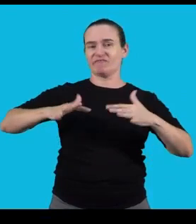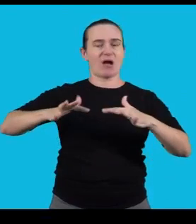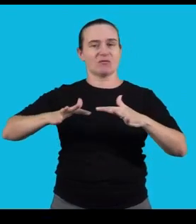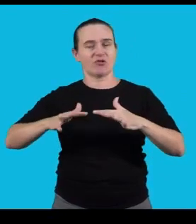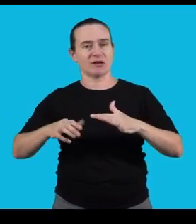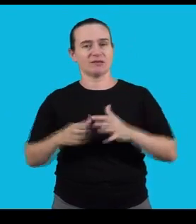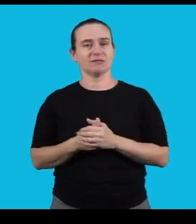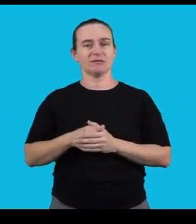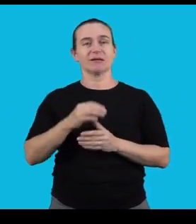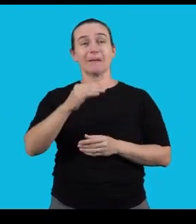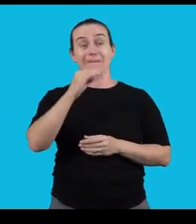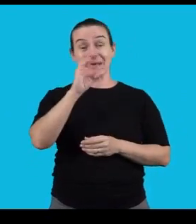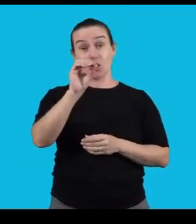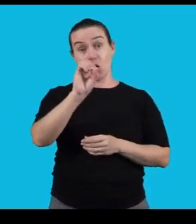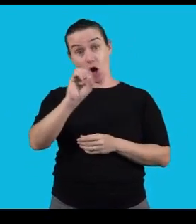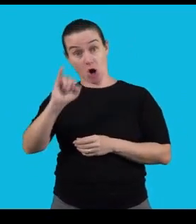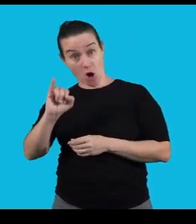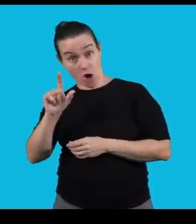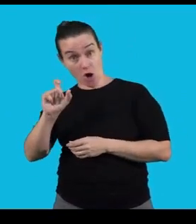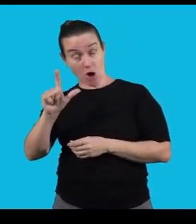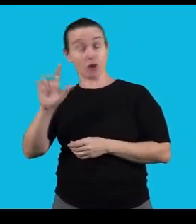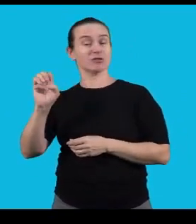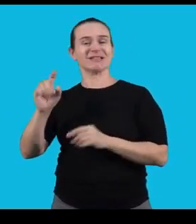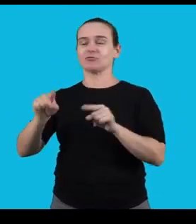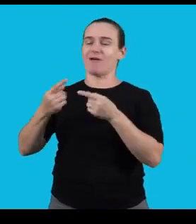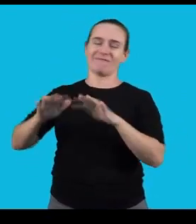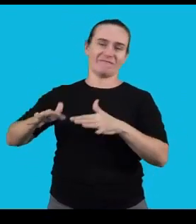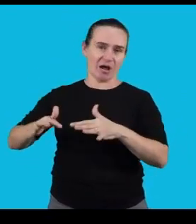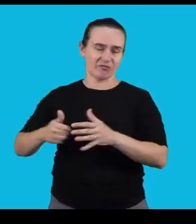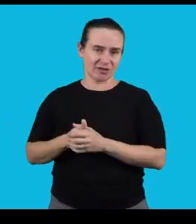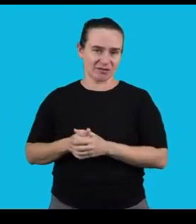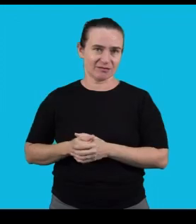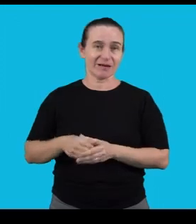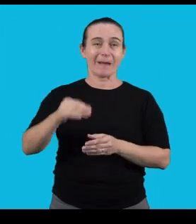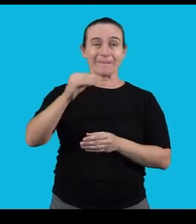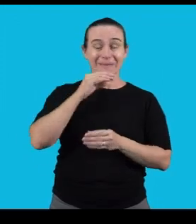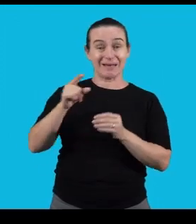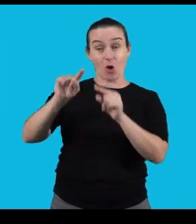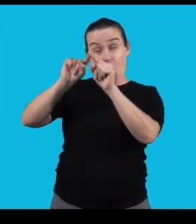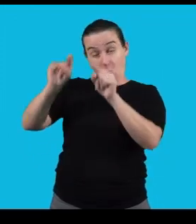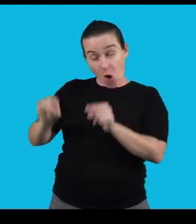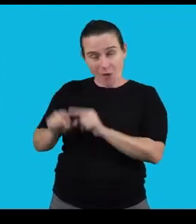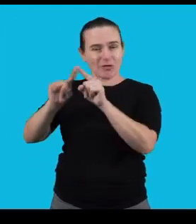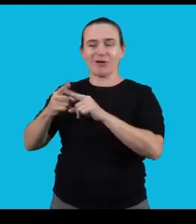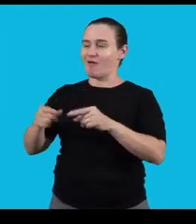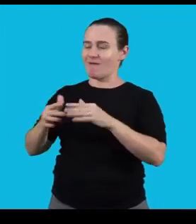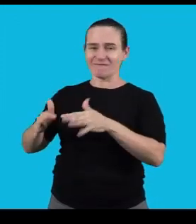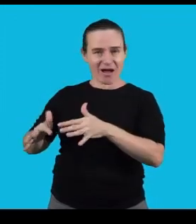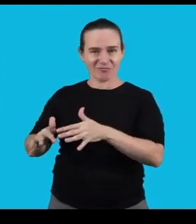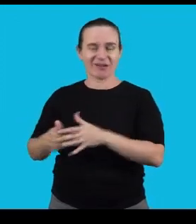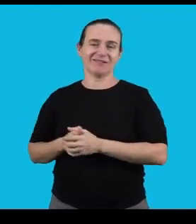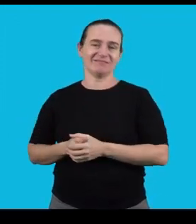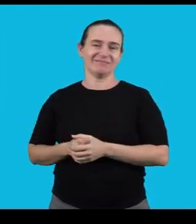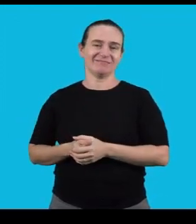to vibrate freely, making the ossicles, the middle ear, not to vibrate freely, making the oval window not to vibrate